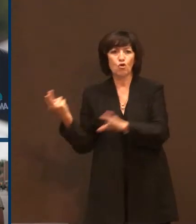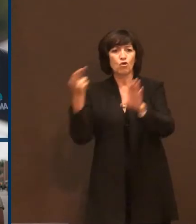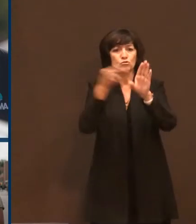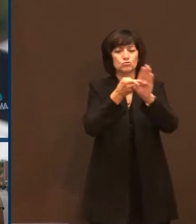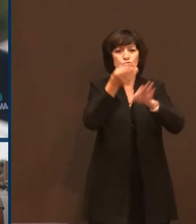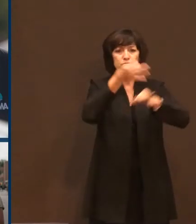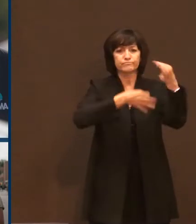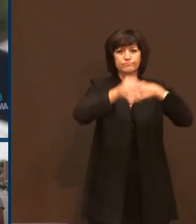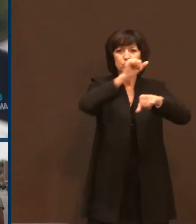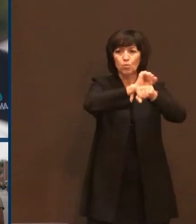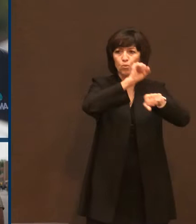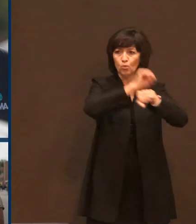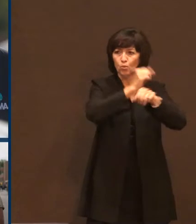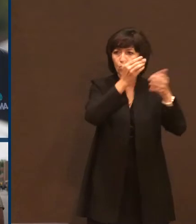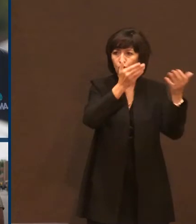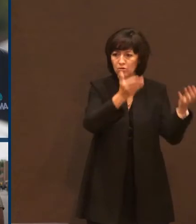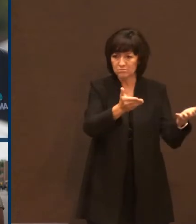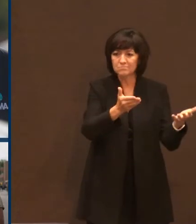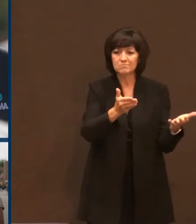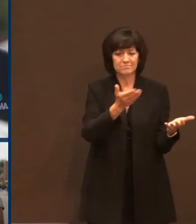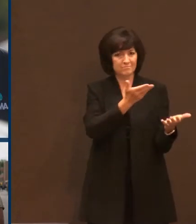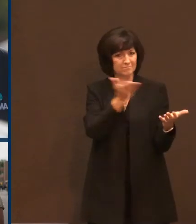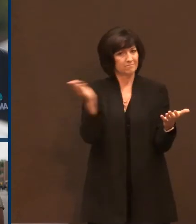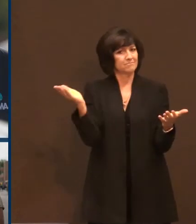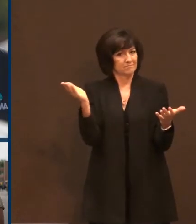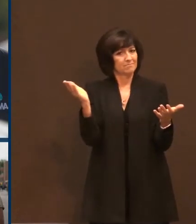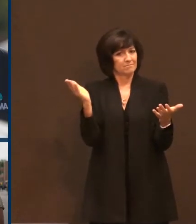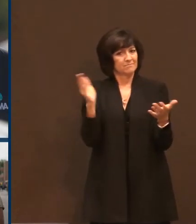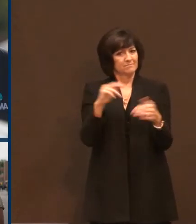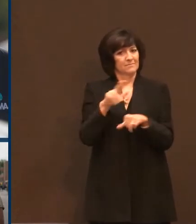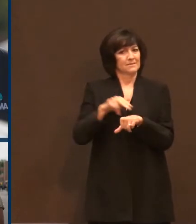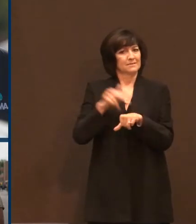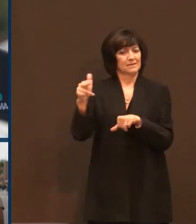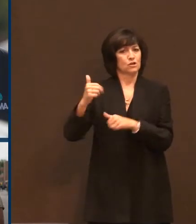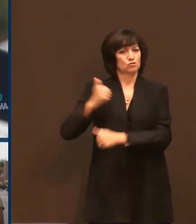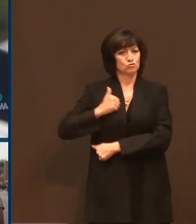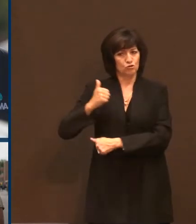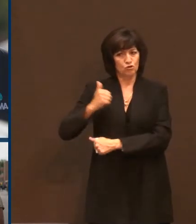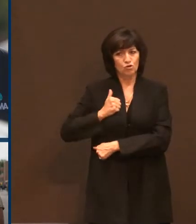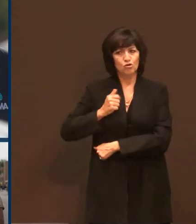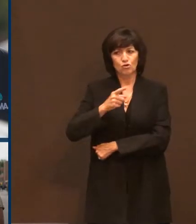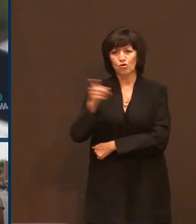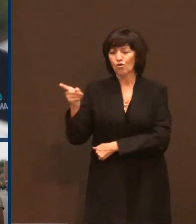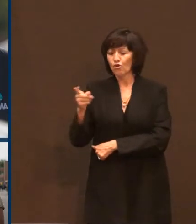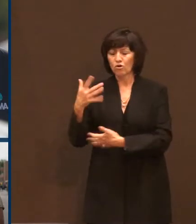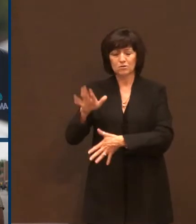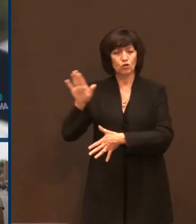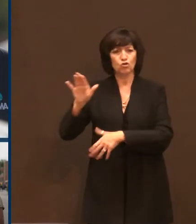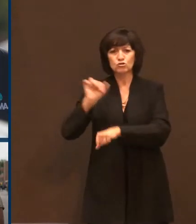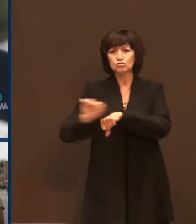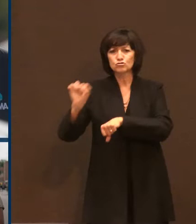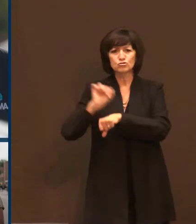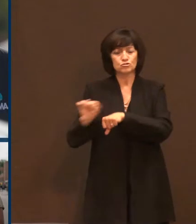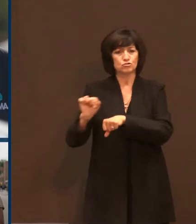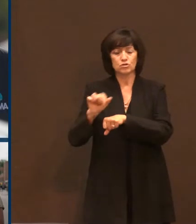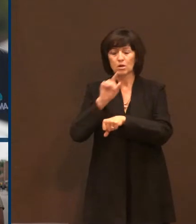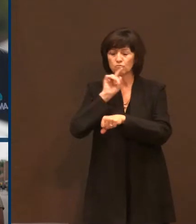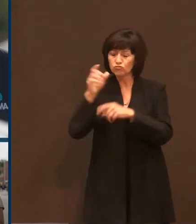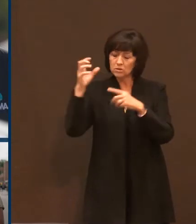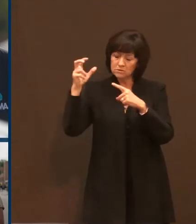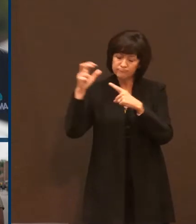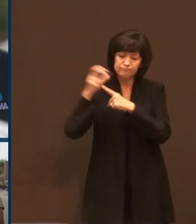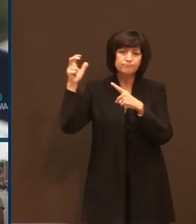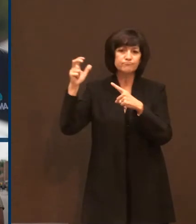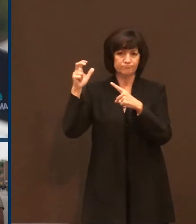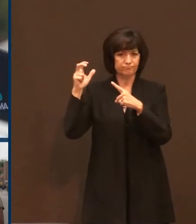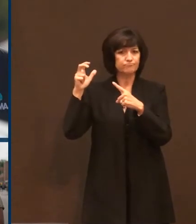his team have stepped up to the plate, and our citizen soldiers, men and women, have done an incredible job. As I said, they helped